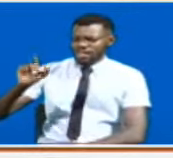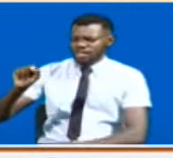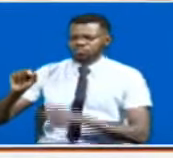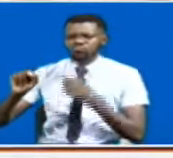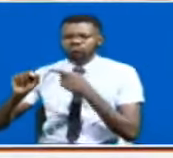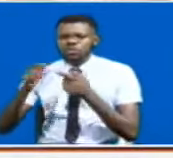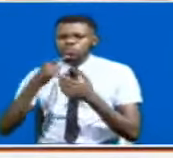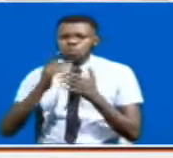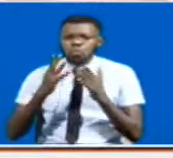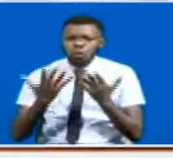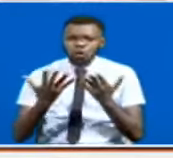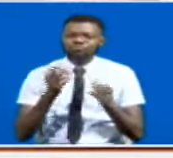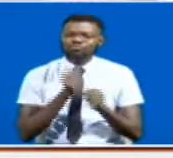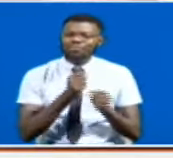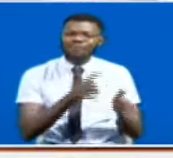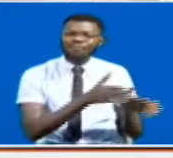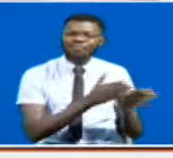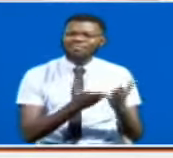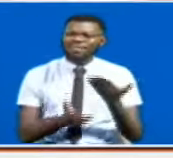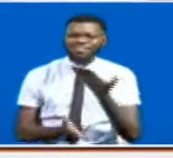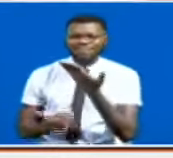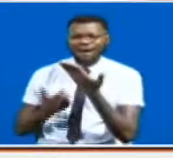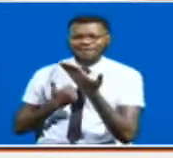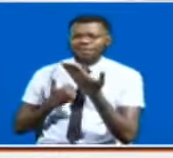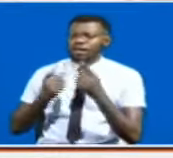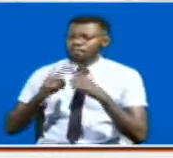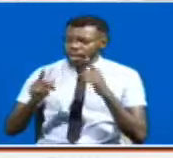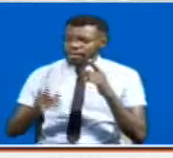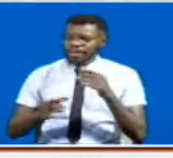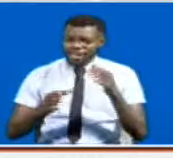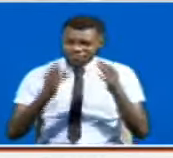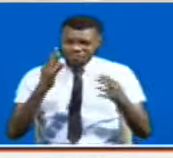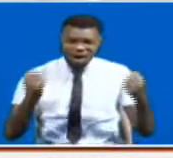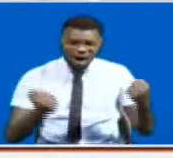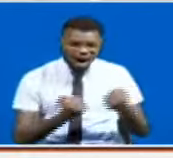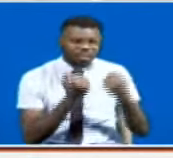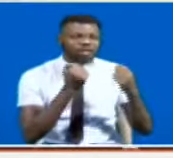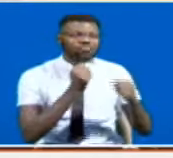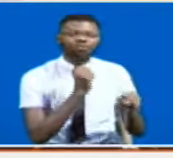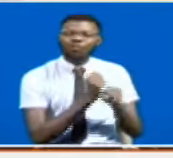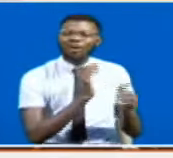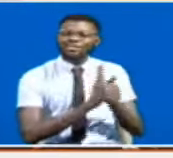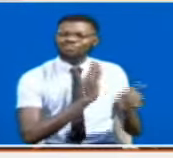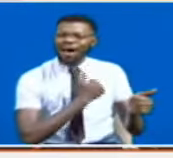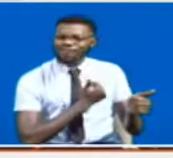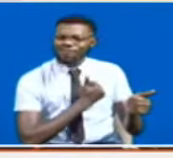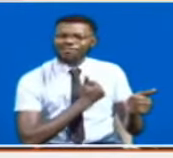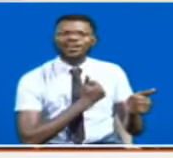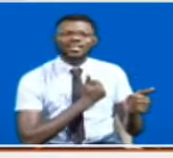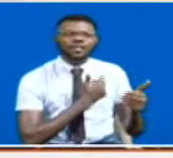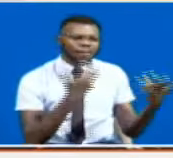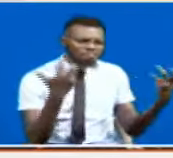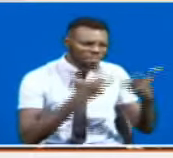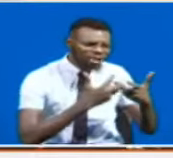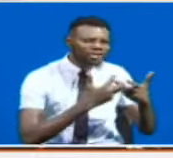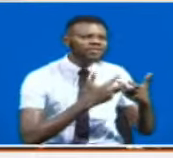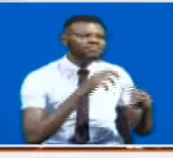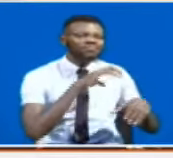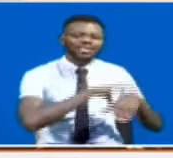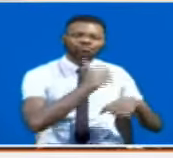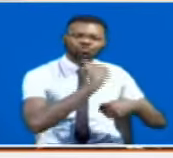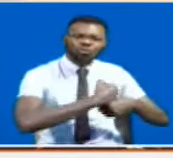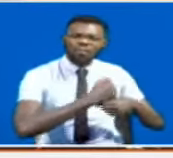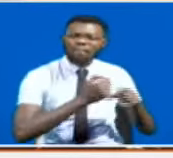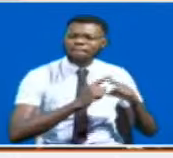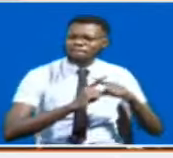job opportunities exist, but only for those who meet employers' requirements abroad. Some of our graduates are not able to